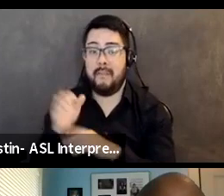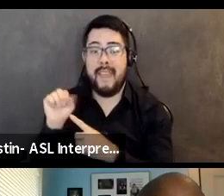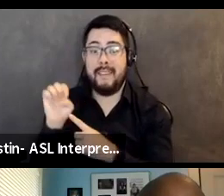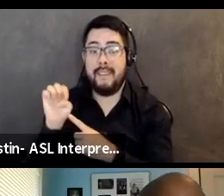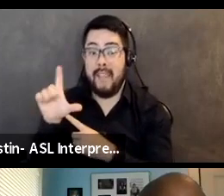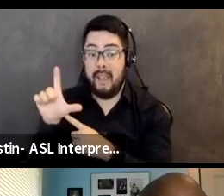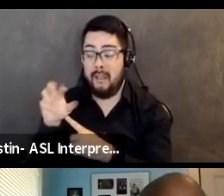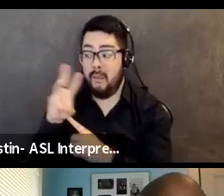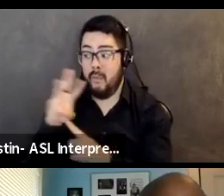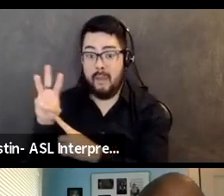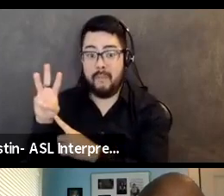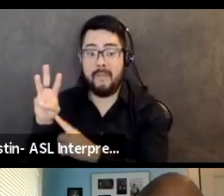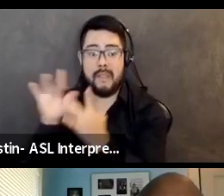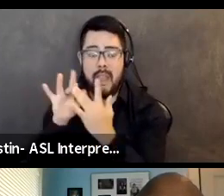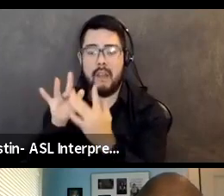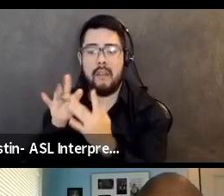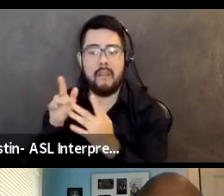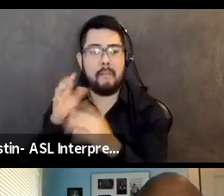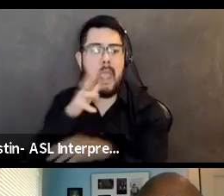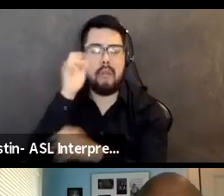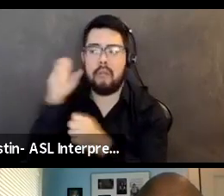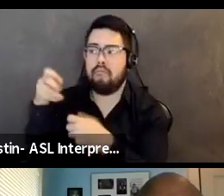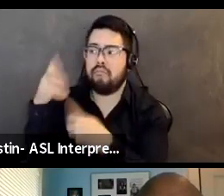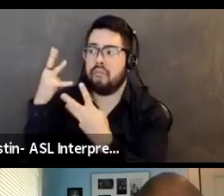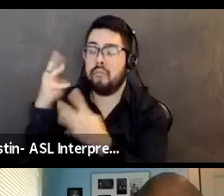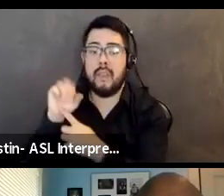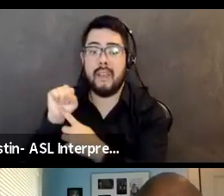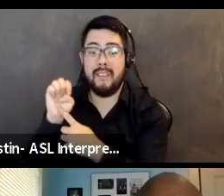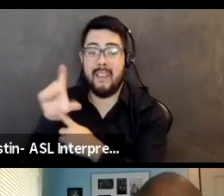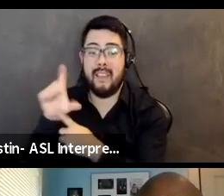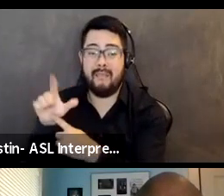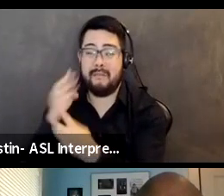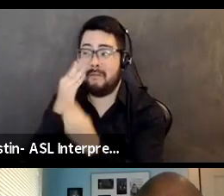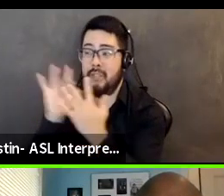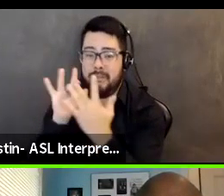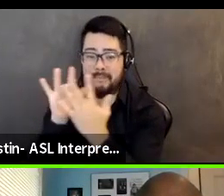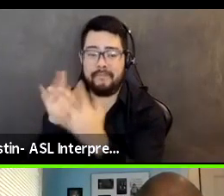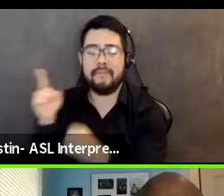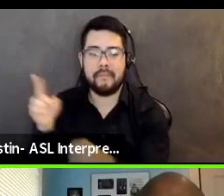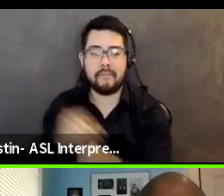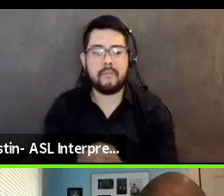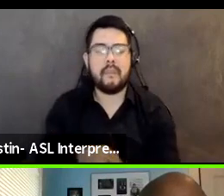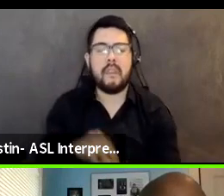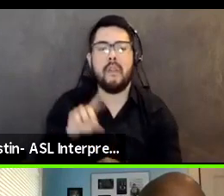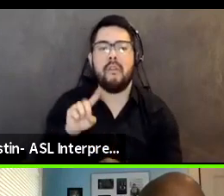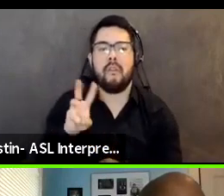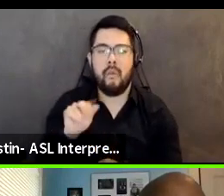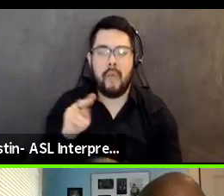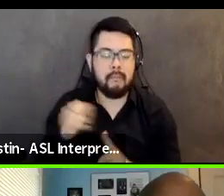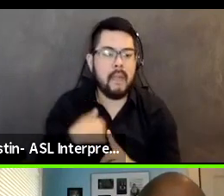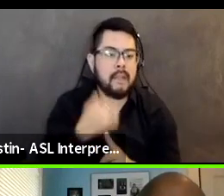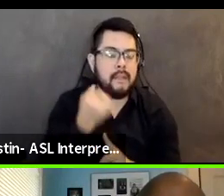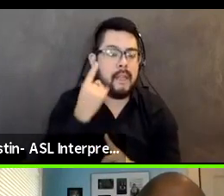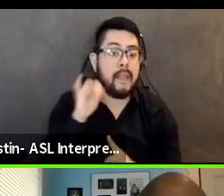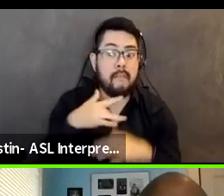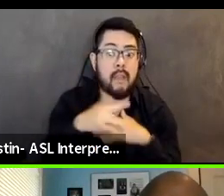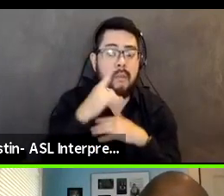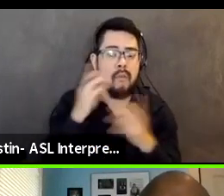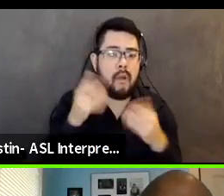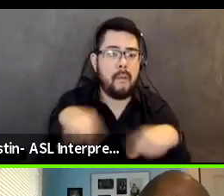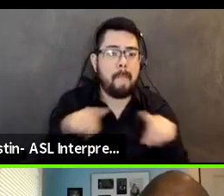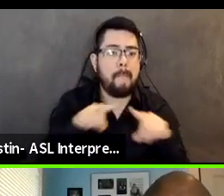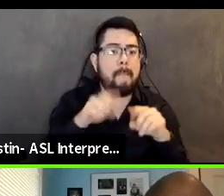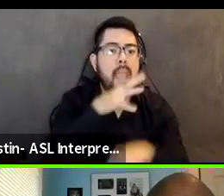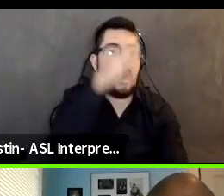to parents so that will continue to be available and continue to be updated yeah i understand that it's available appearance but what about like you know like